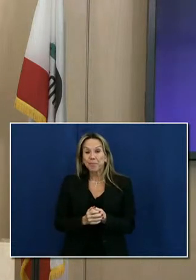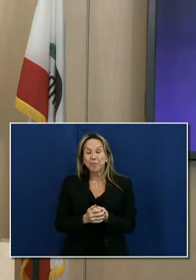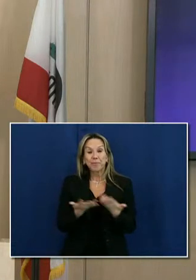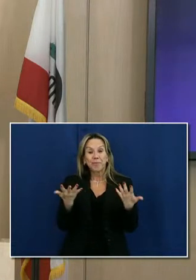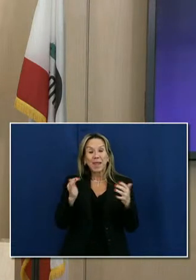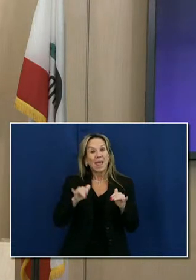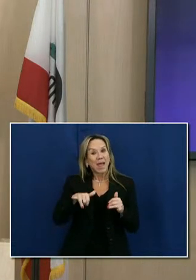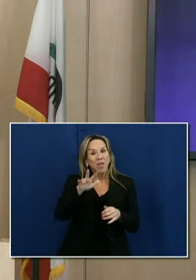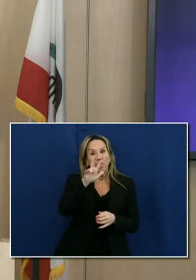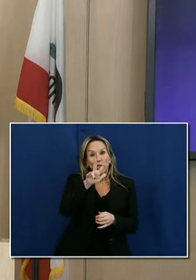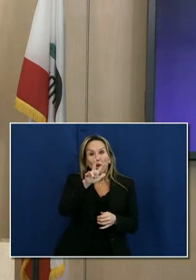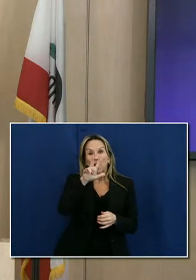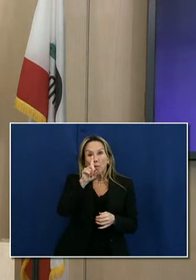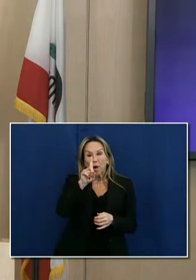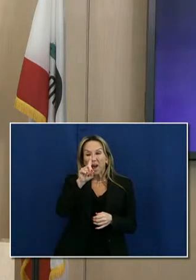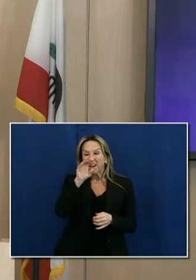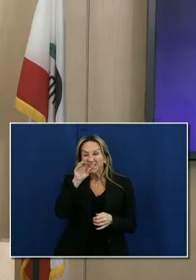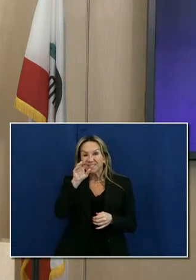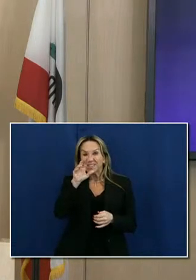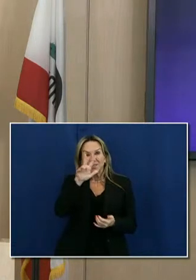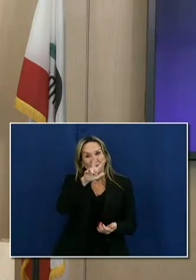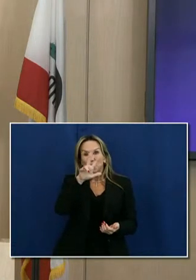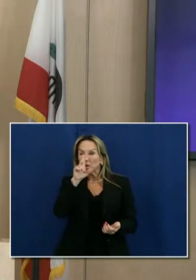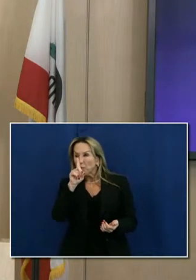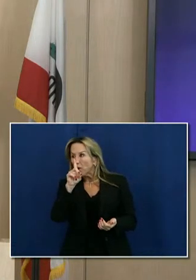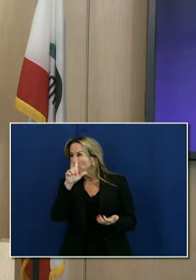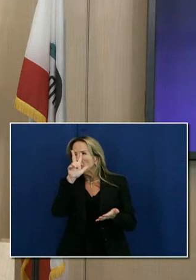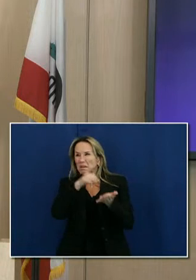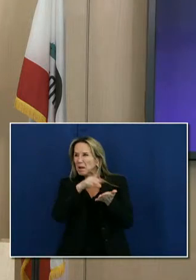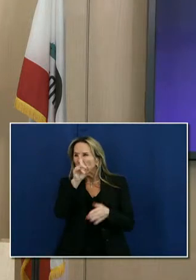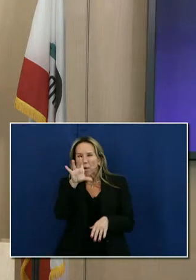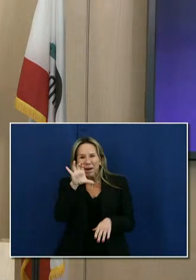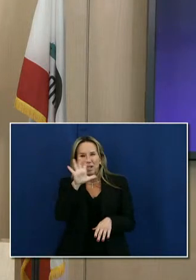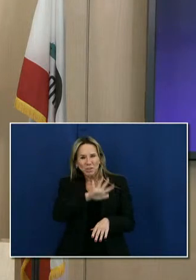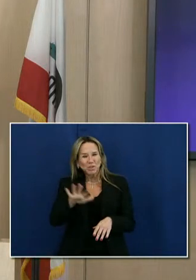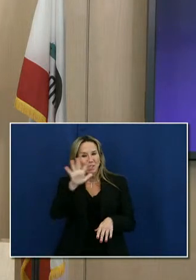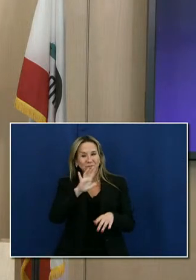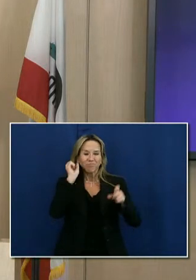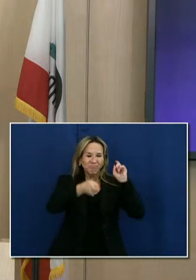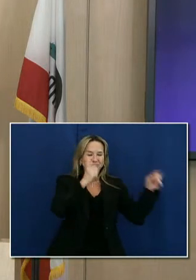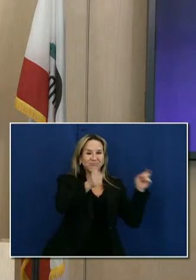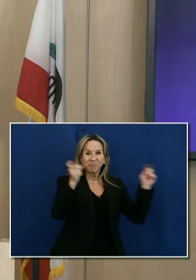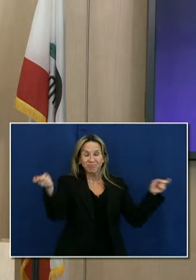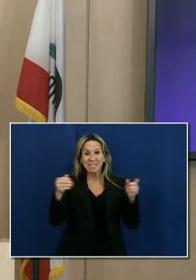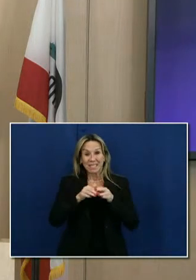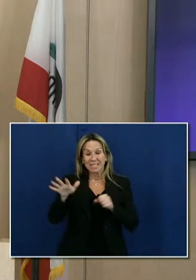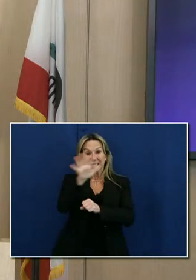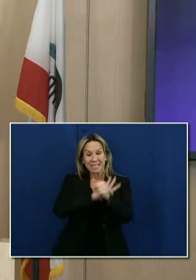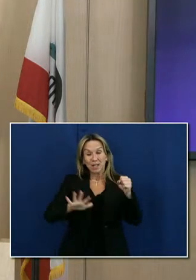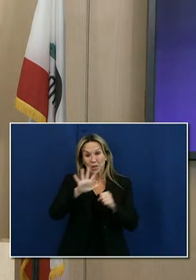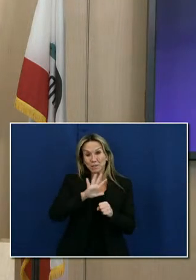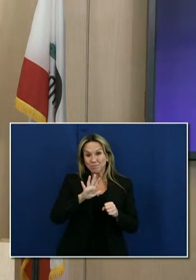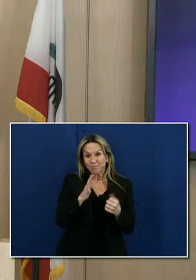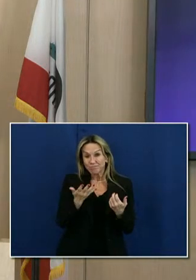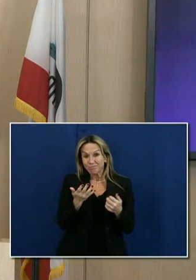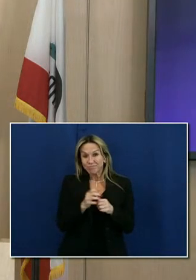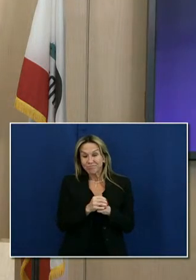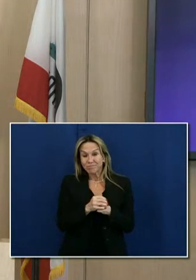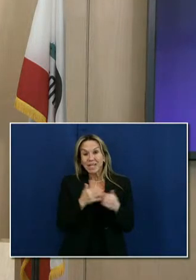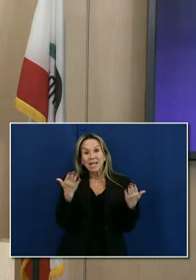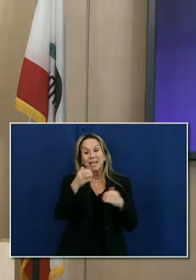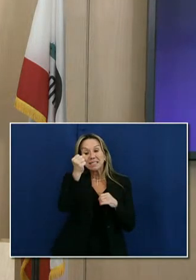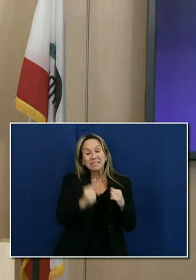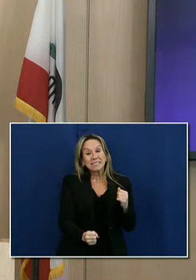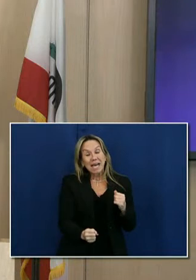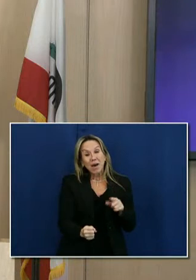resulted in over 3,100 grants being awarded throughout the county. In South County, in my district, I've